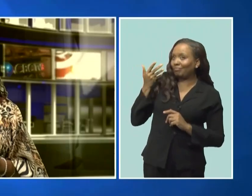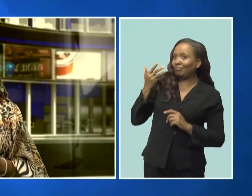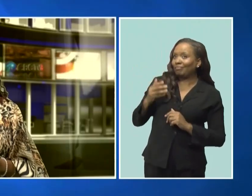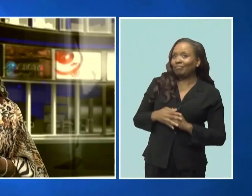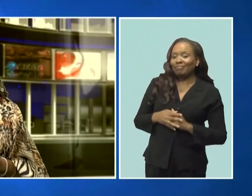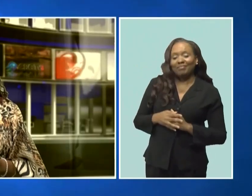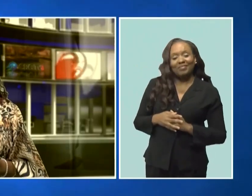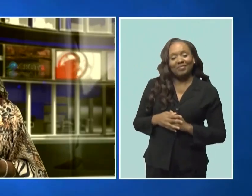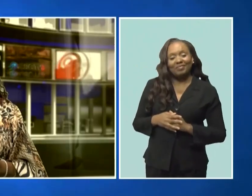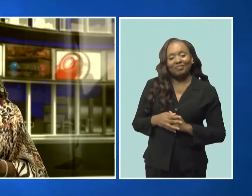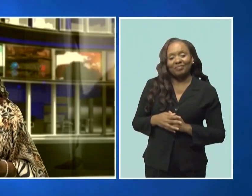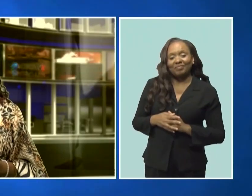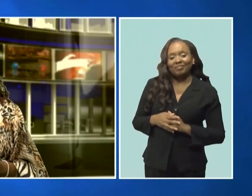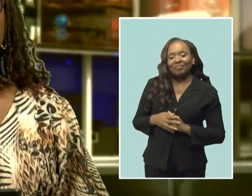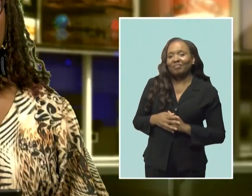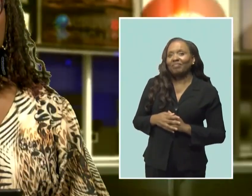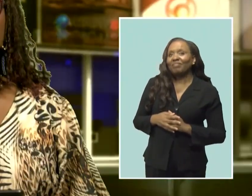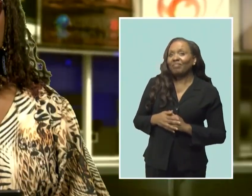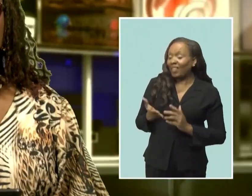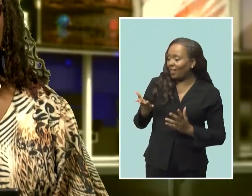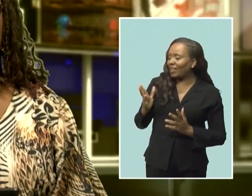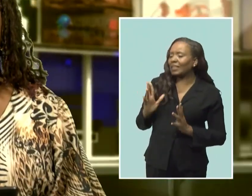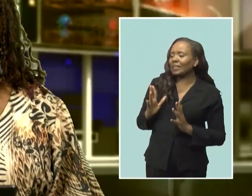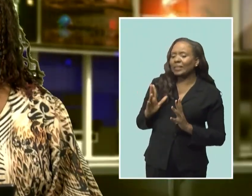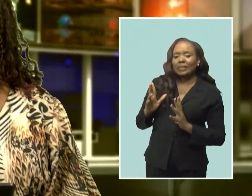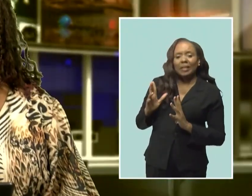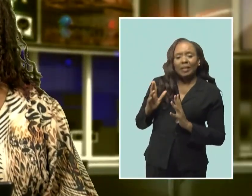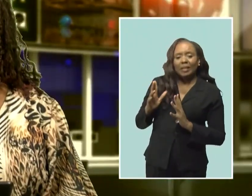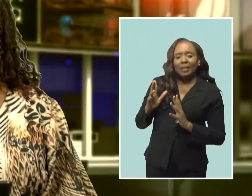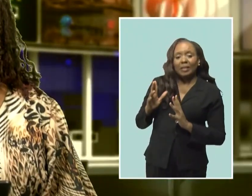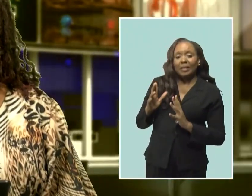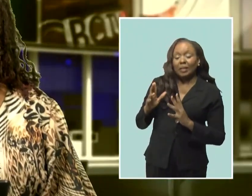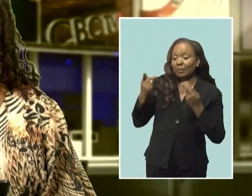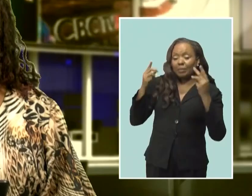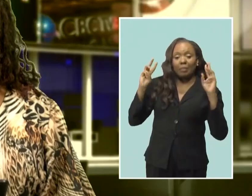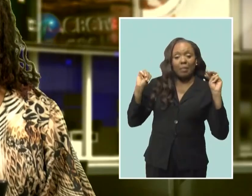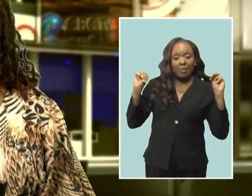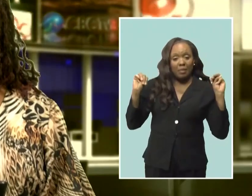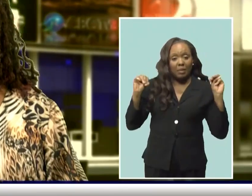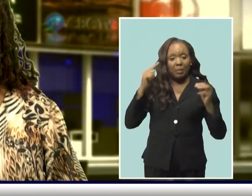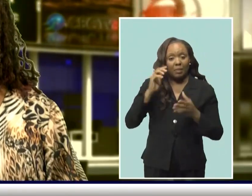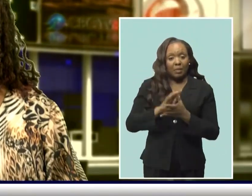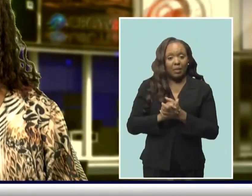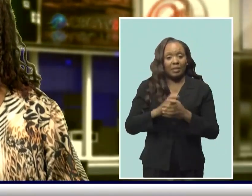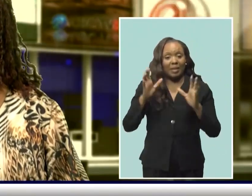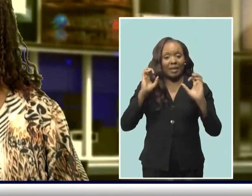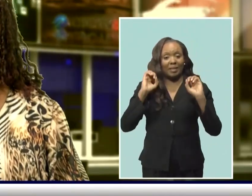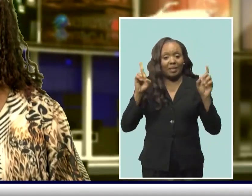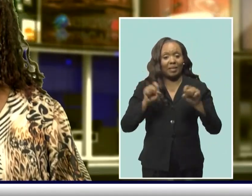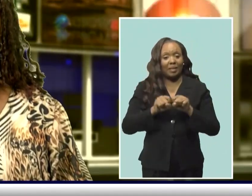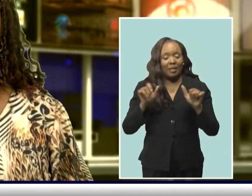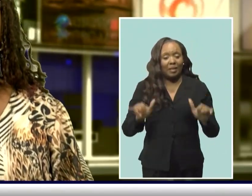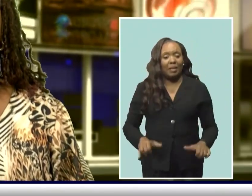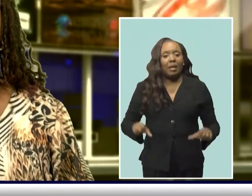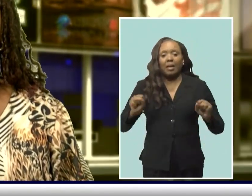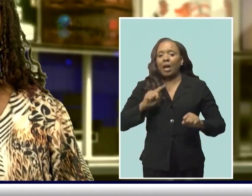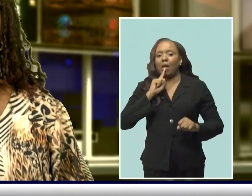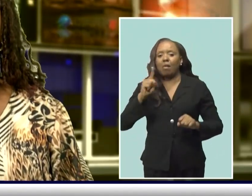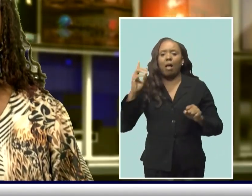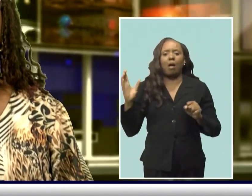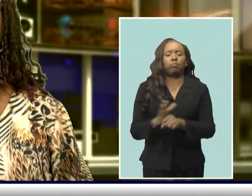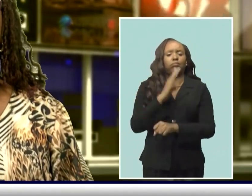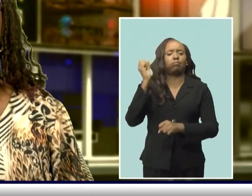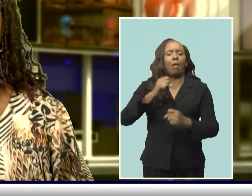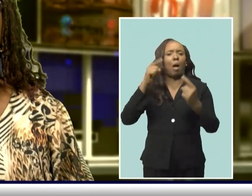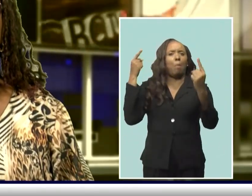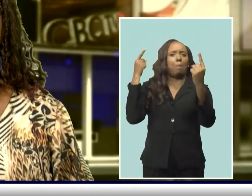Wendy? Lisa, Prime Minister Motley believes that Barbados' education system can, in her words, go for gold once everyone is